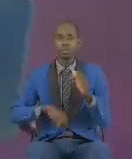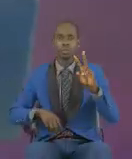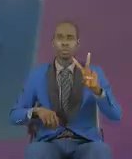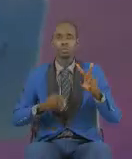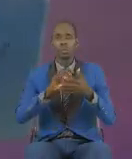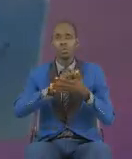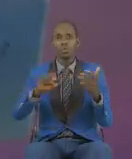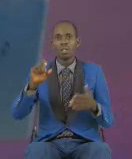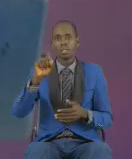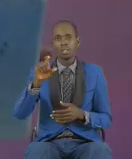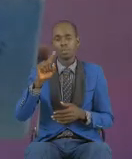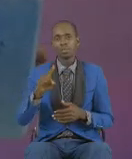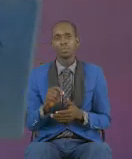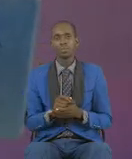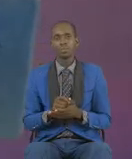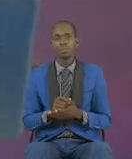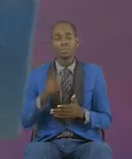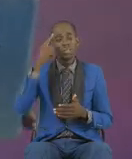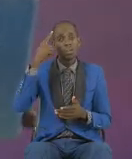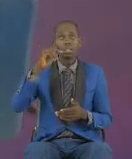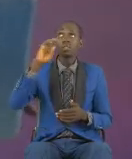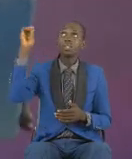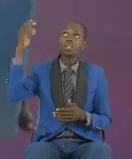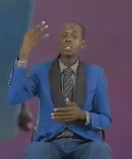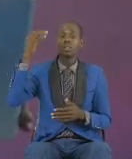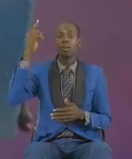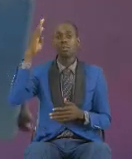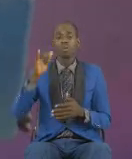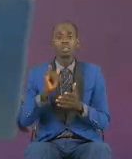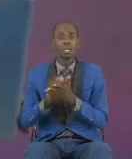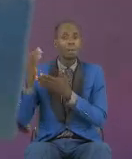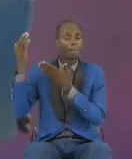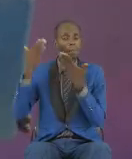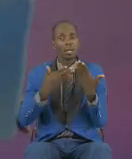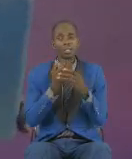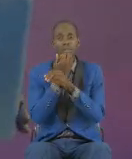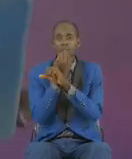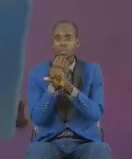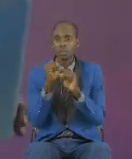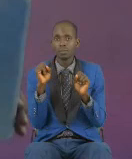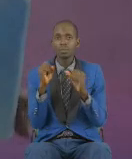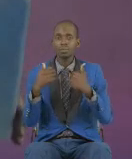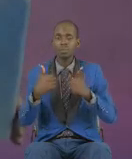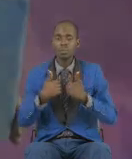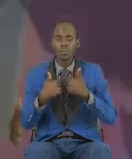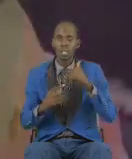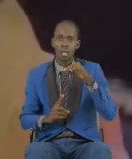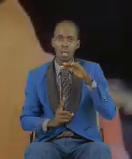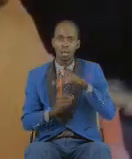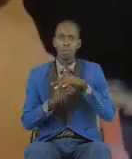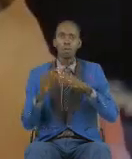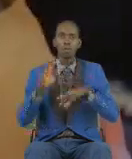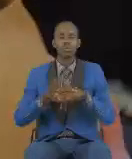chapter 2 verse 11, for the grace of God that bringeth salvation has appeared unto all